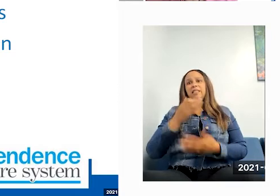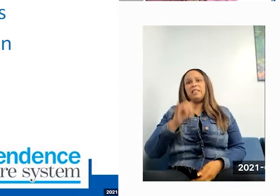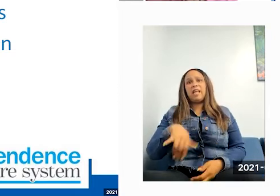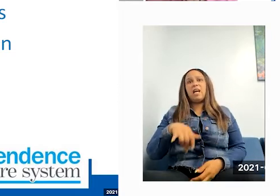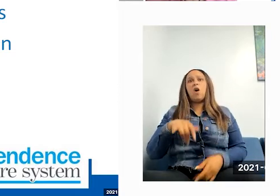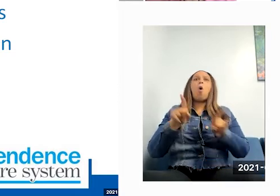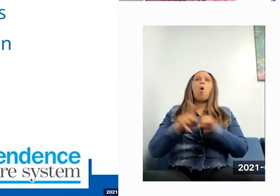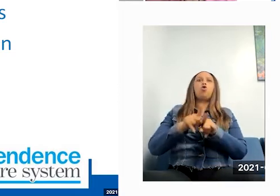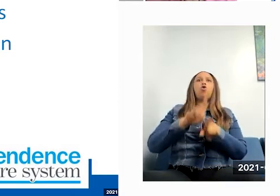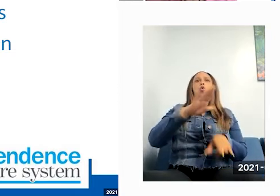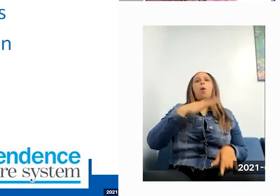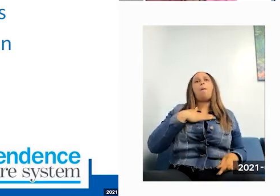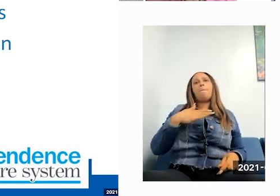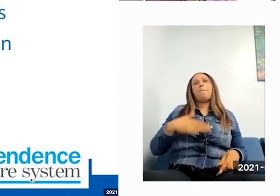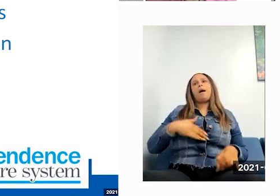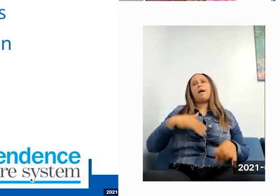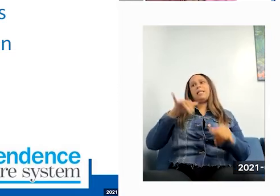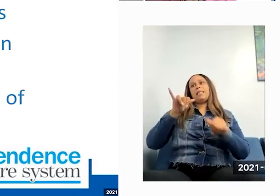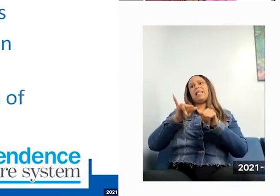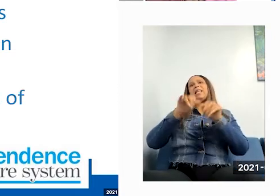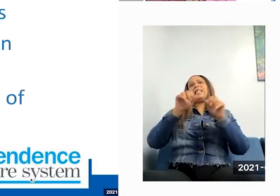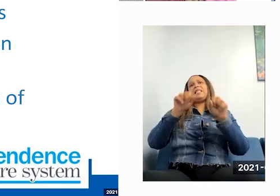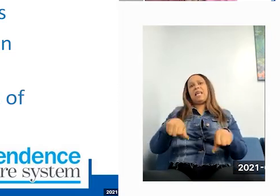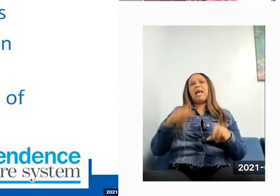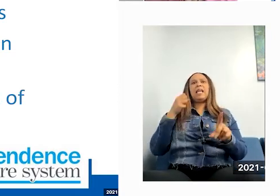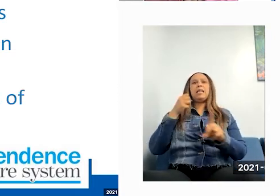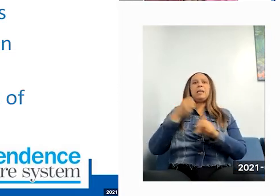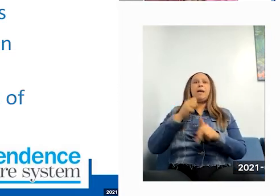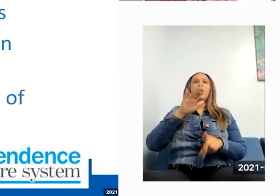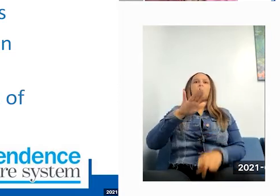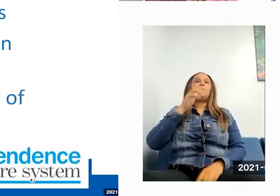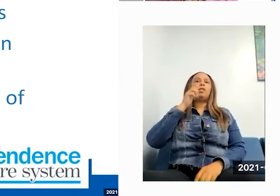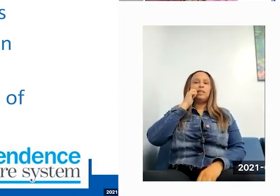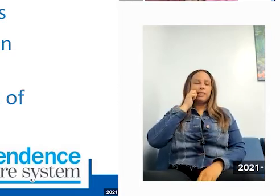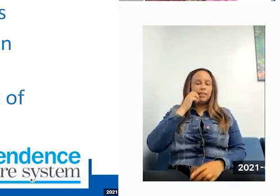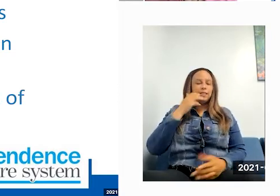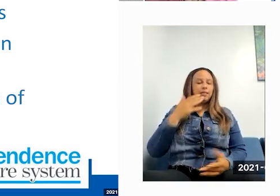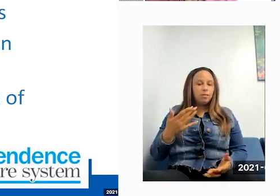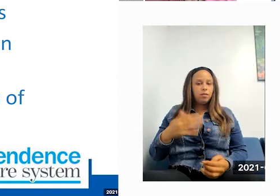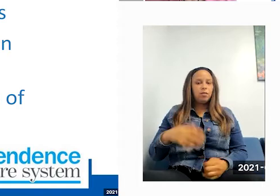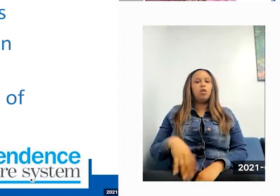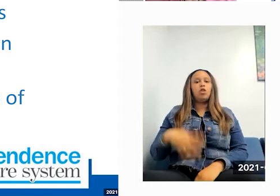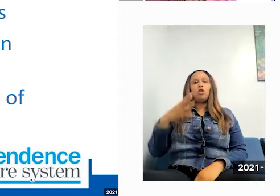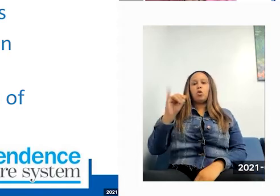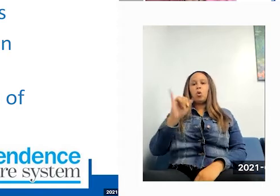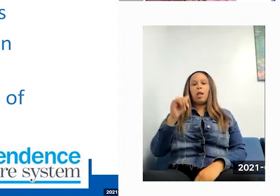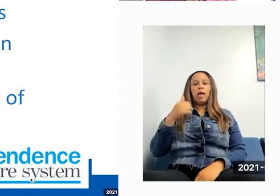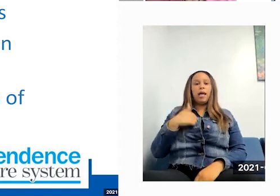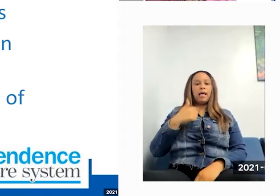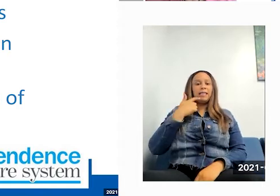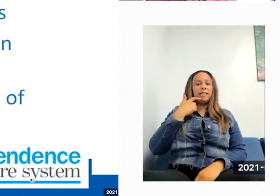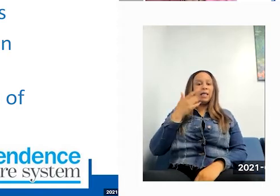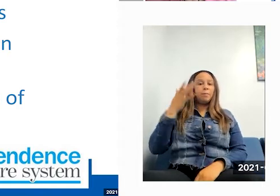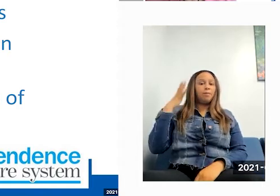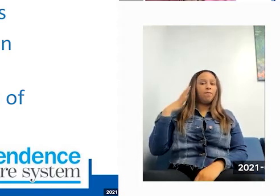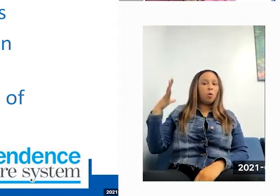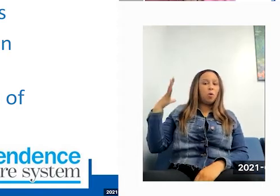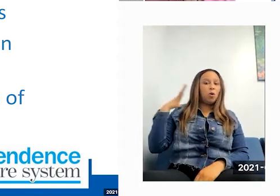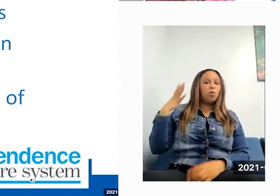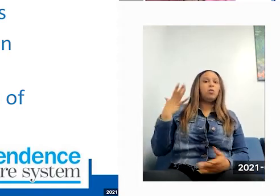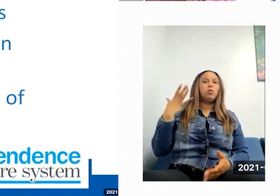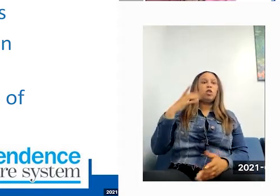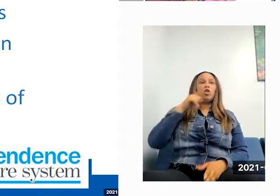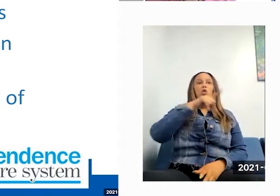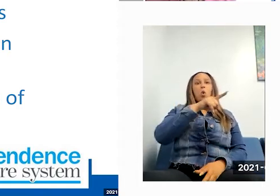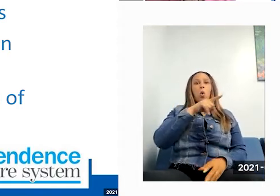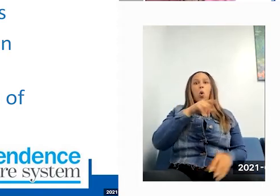can impact your skin. And as I mentioned earlier, your mobility needs are in a context,